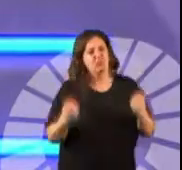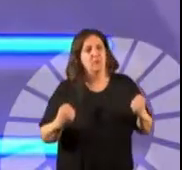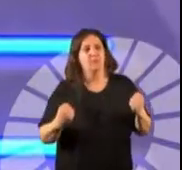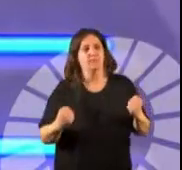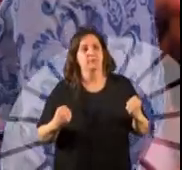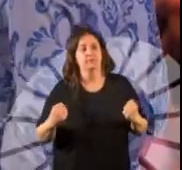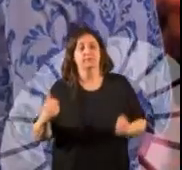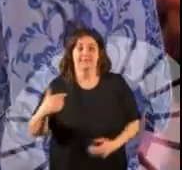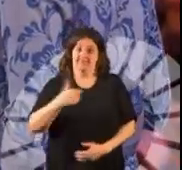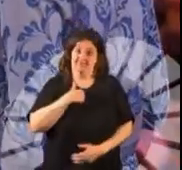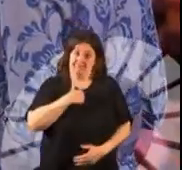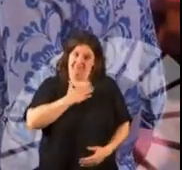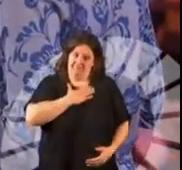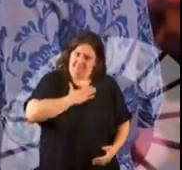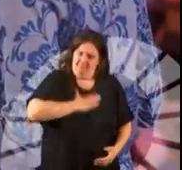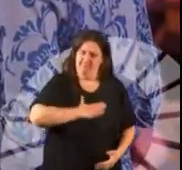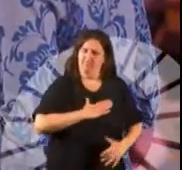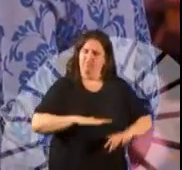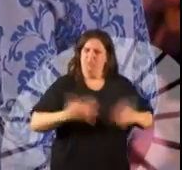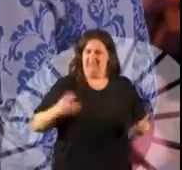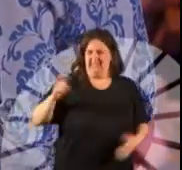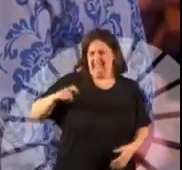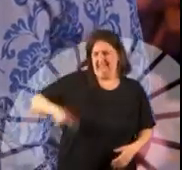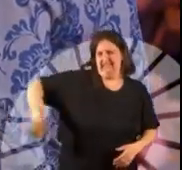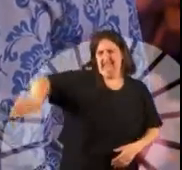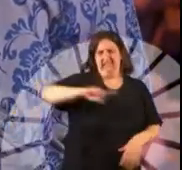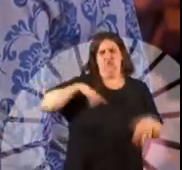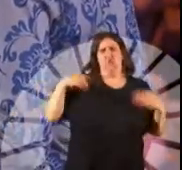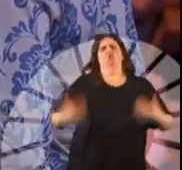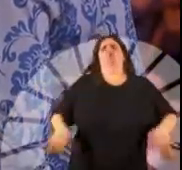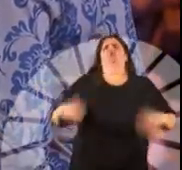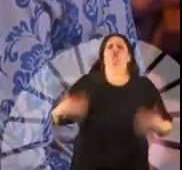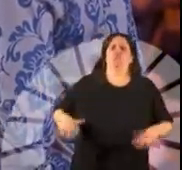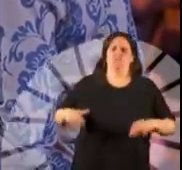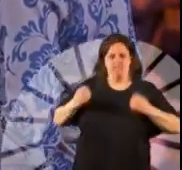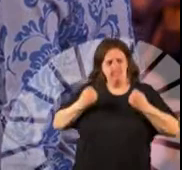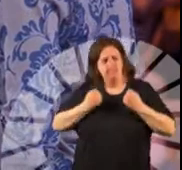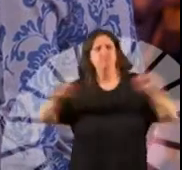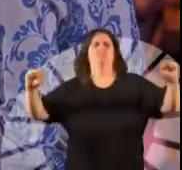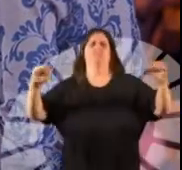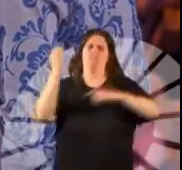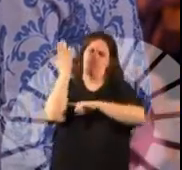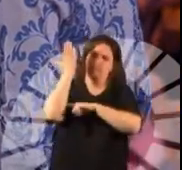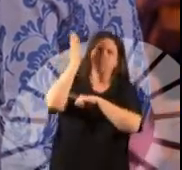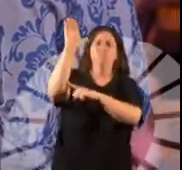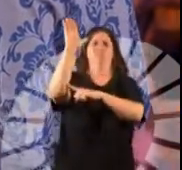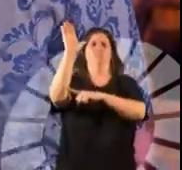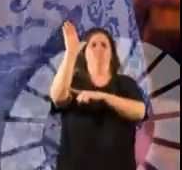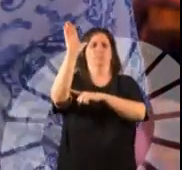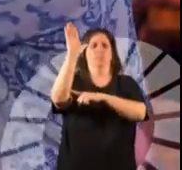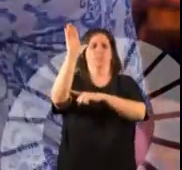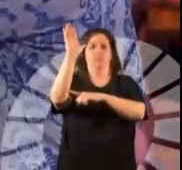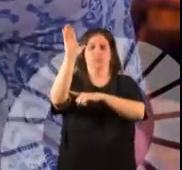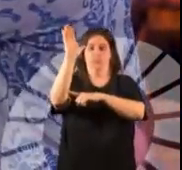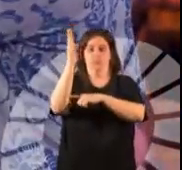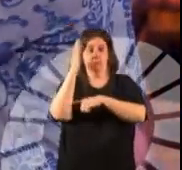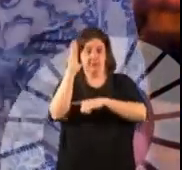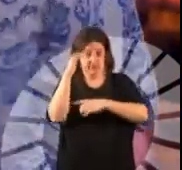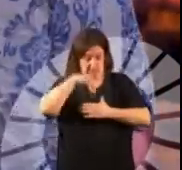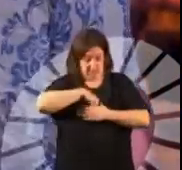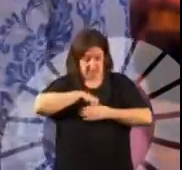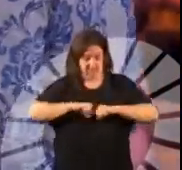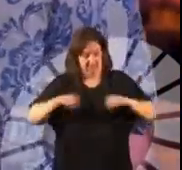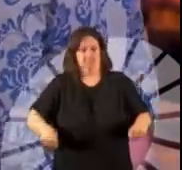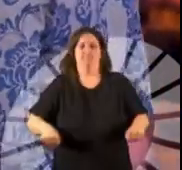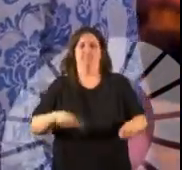power adds up to very little. And the way to get that power is through both the